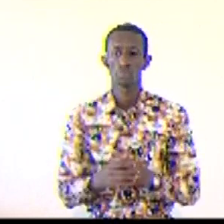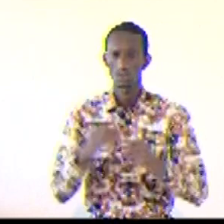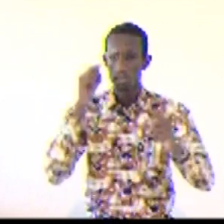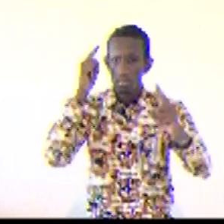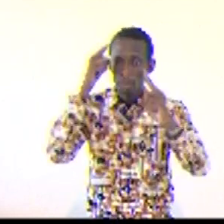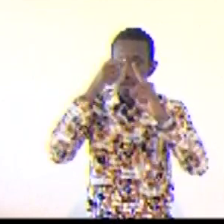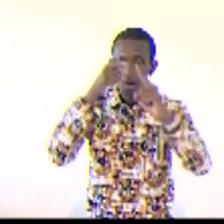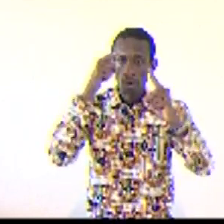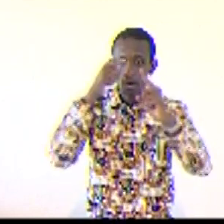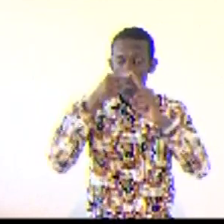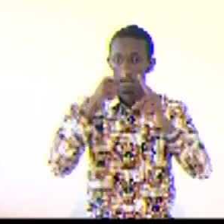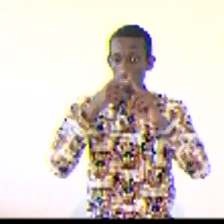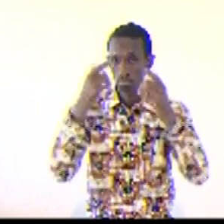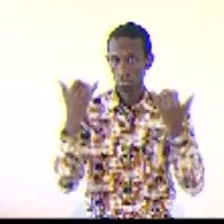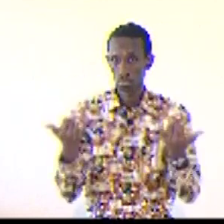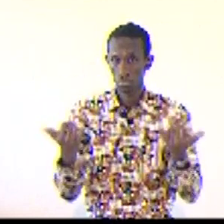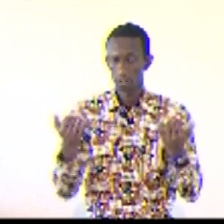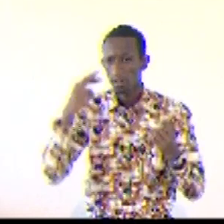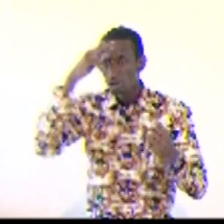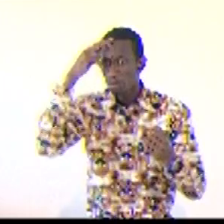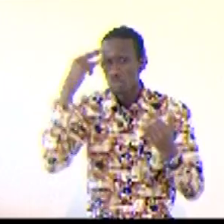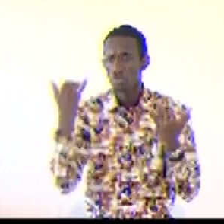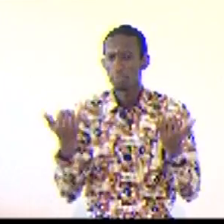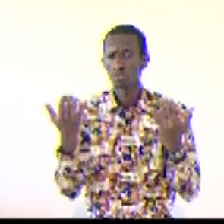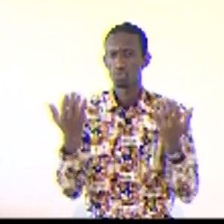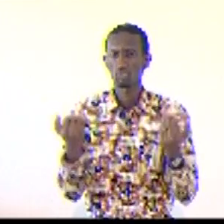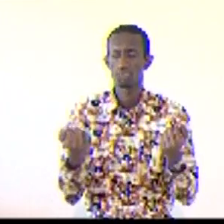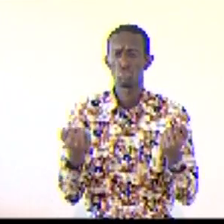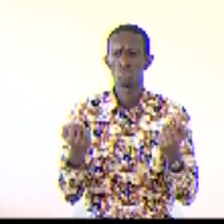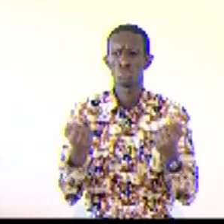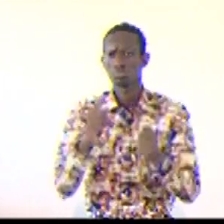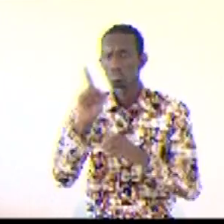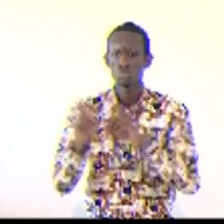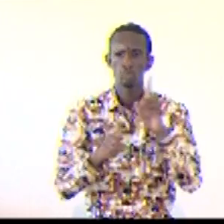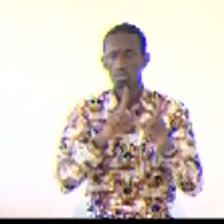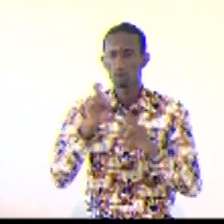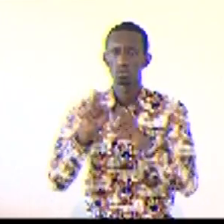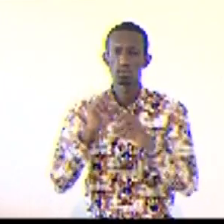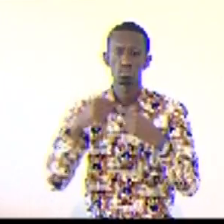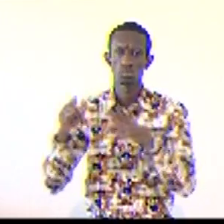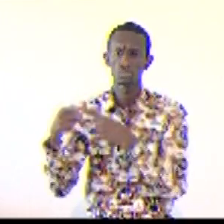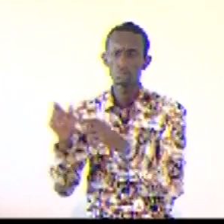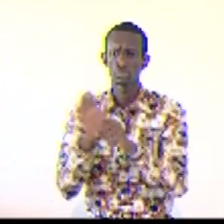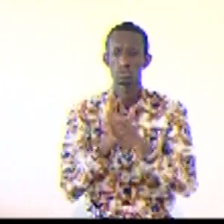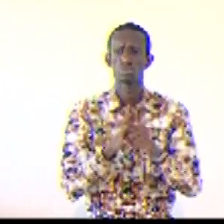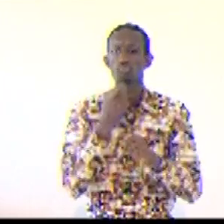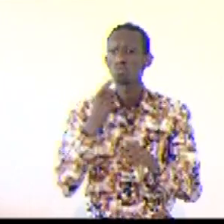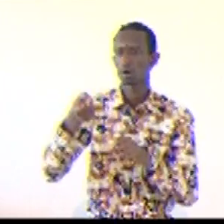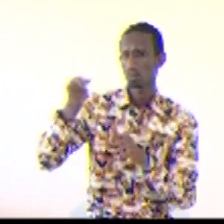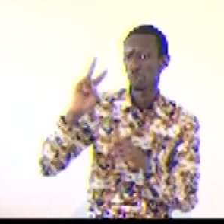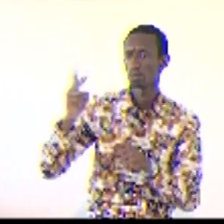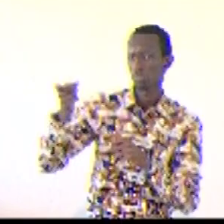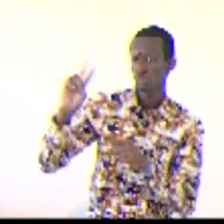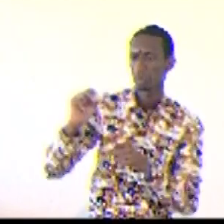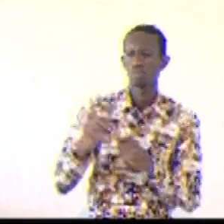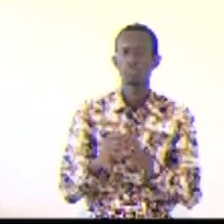objective today, because we'll have a number of questions to answer, so we'll be expected to give the